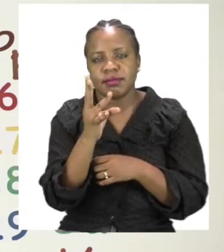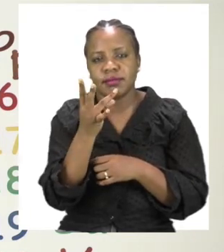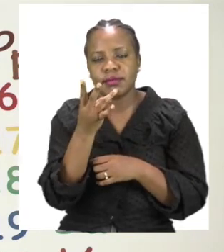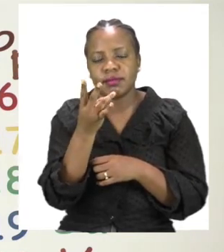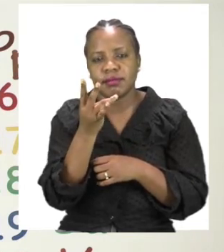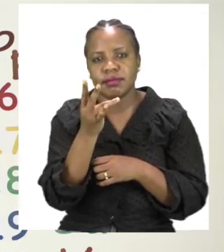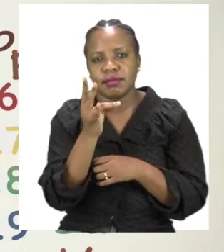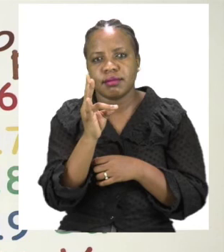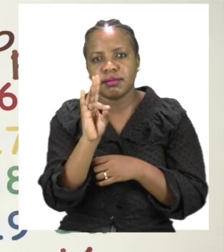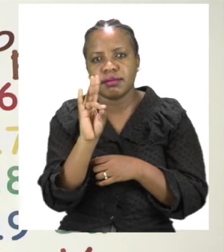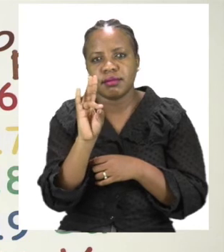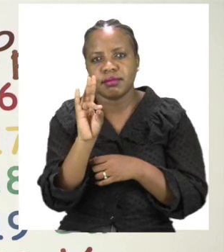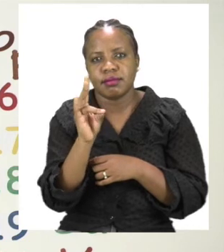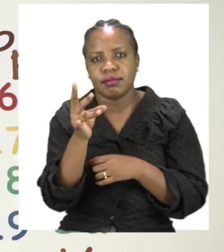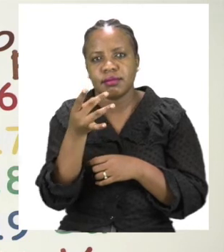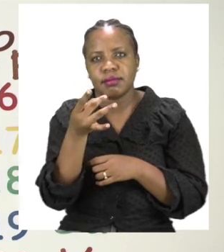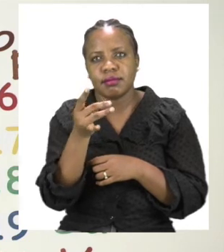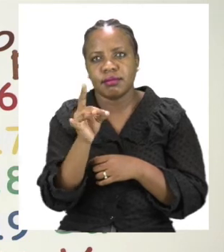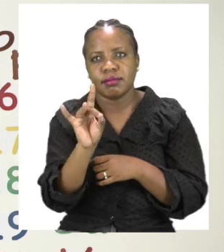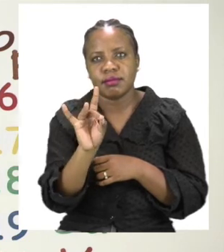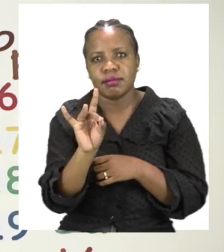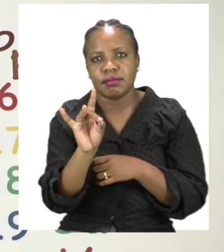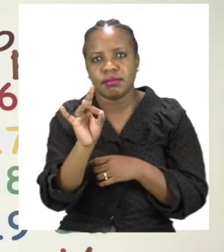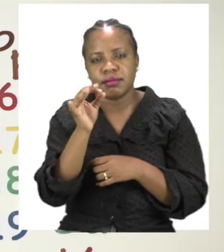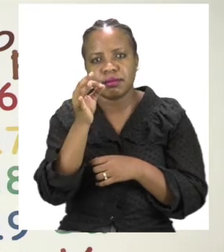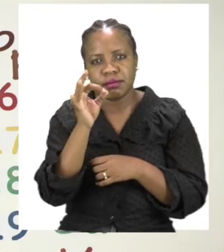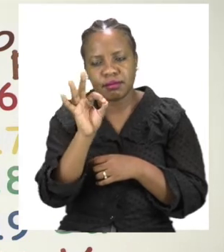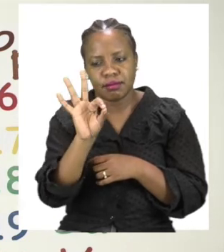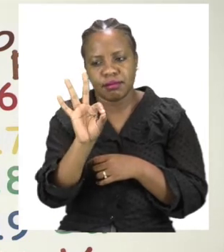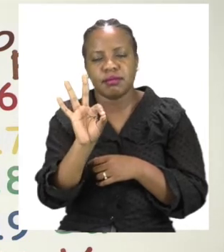7, 8,